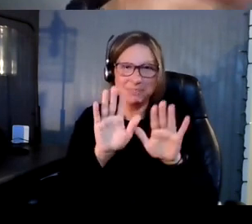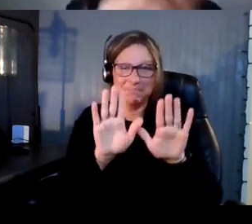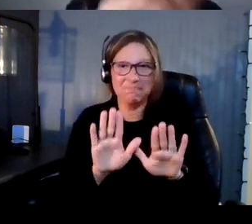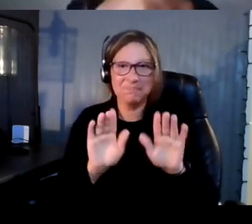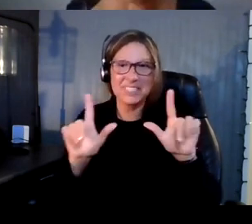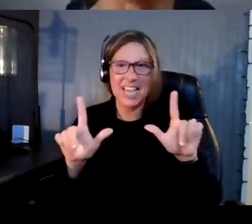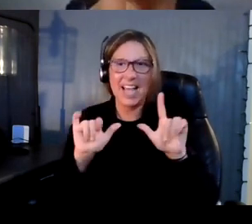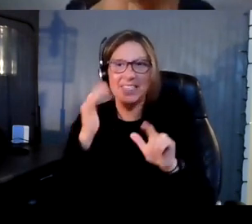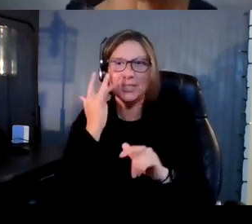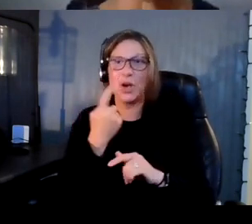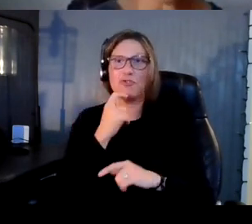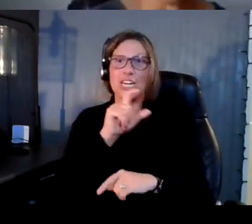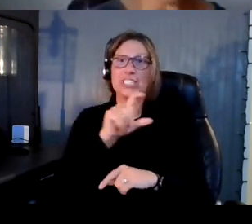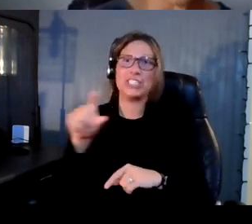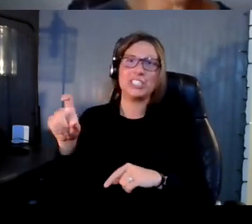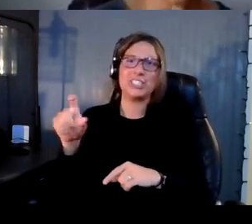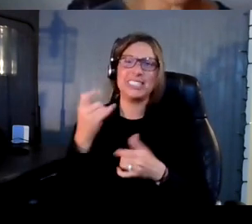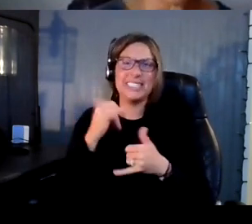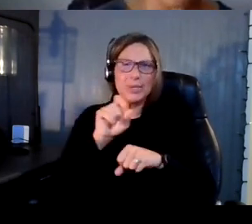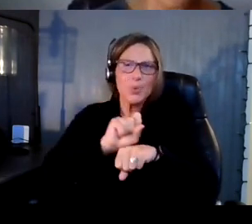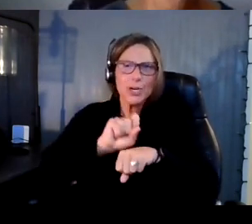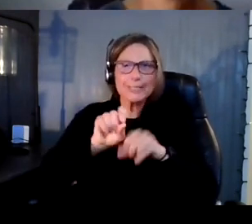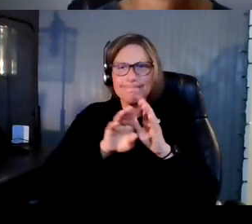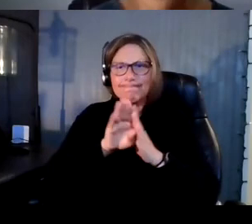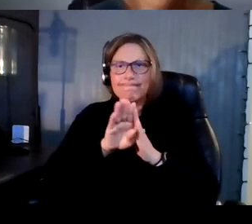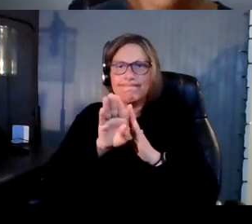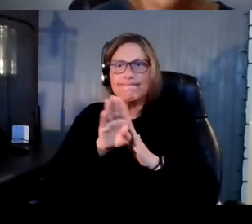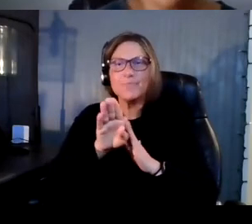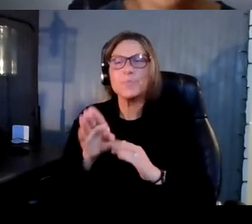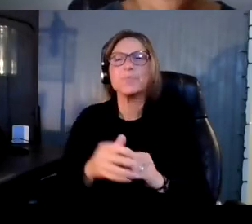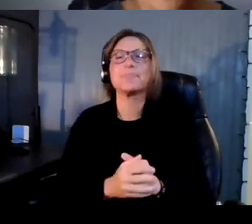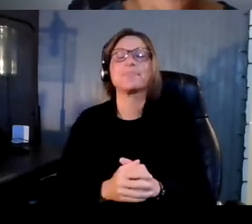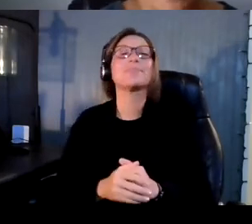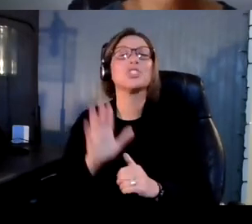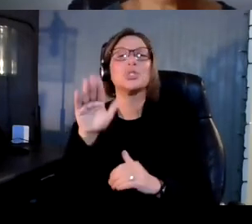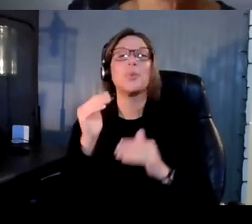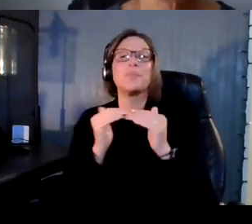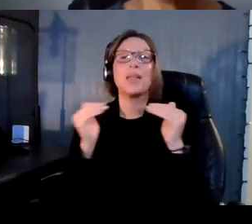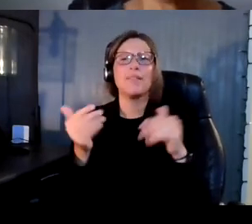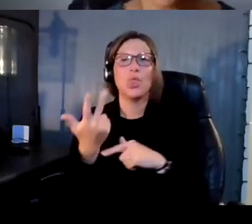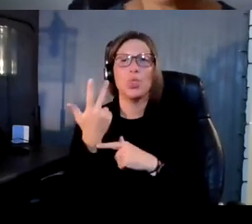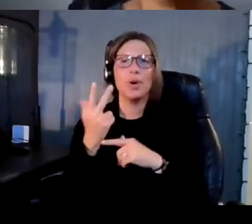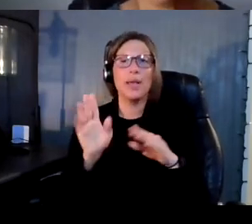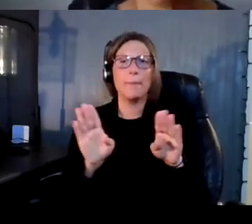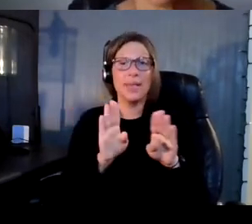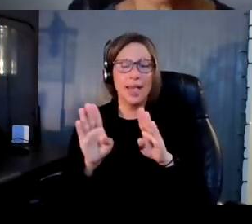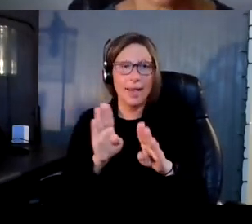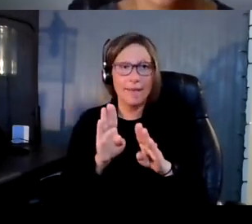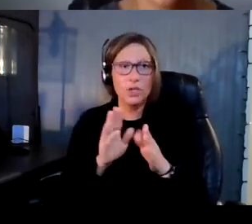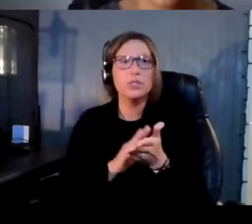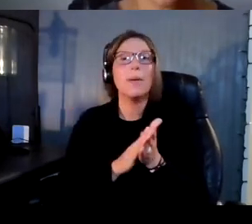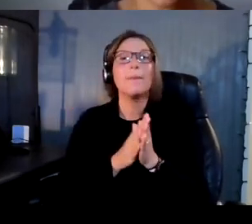that's why the red thing is there. We're still working on stuff. So in level 3, the behaviors are starting to become